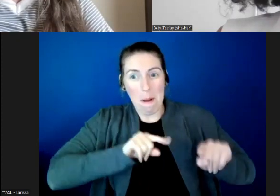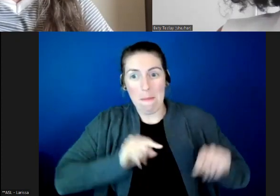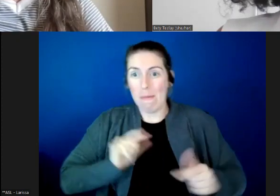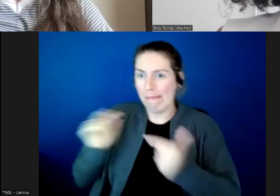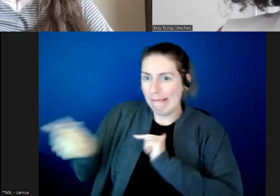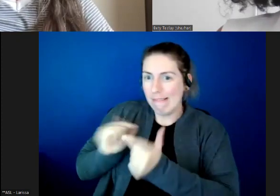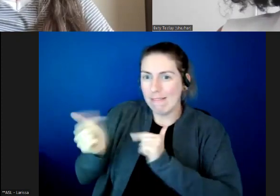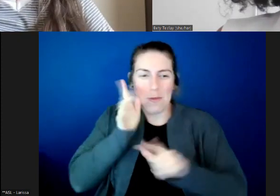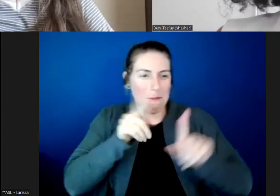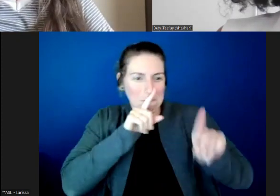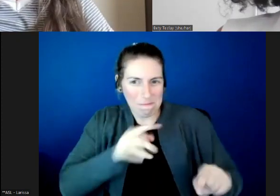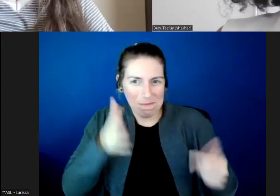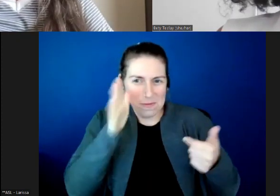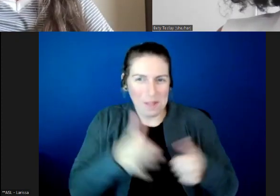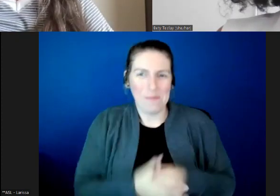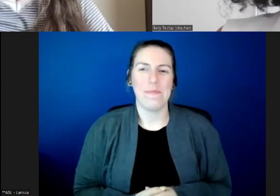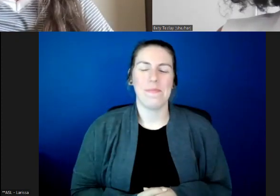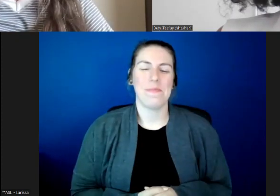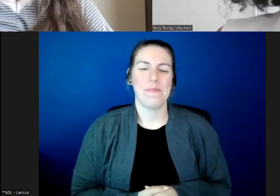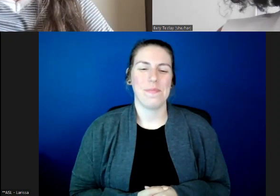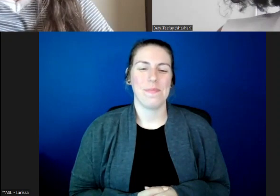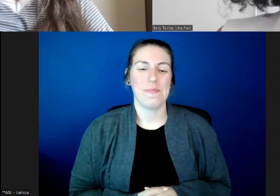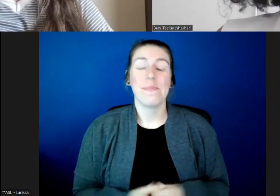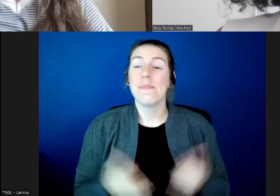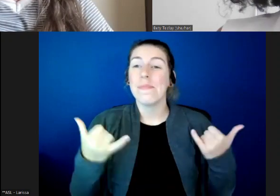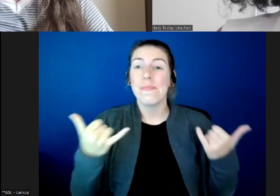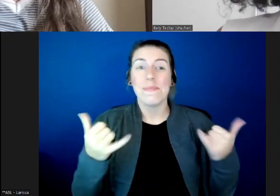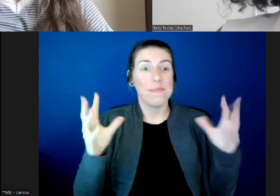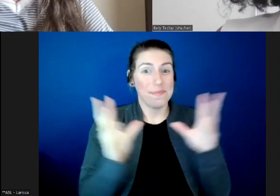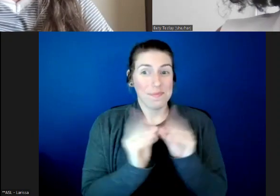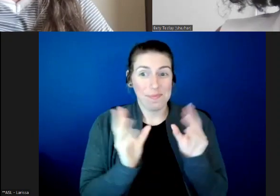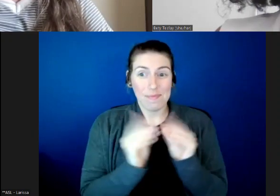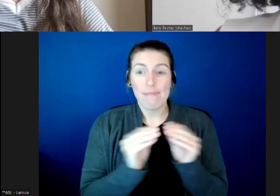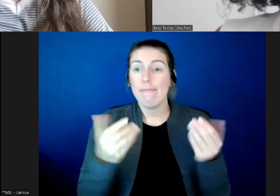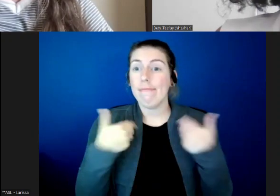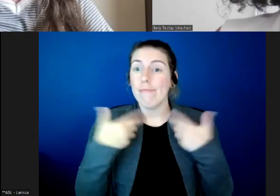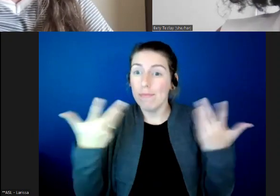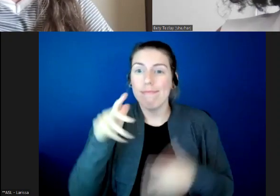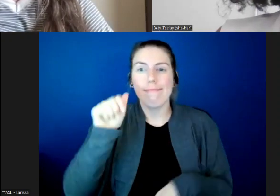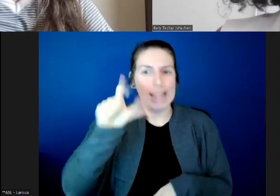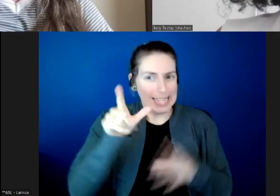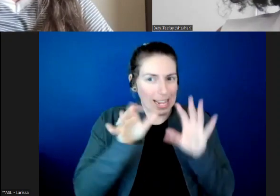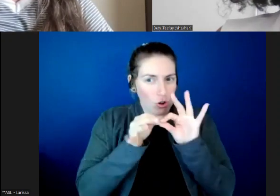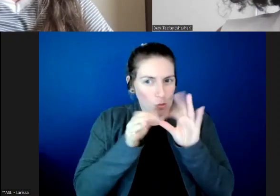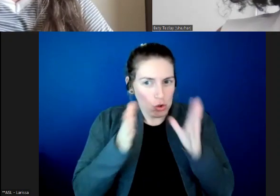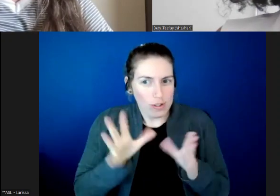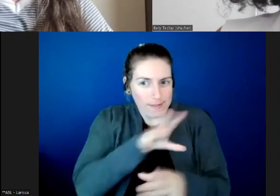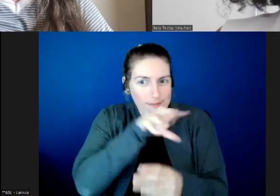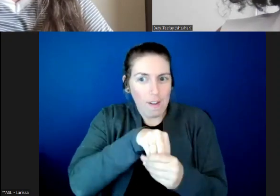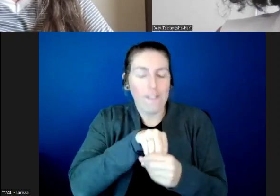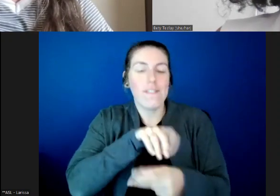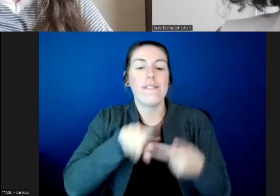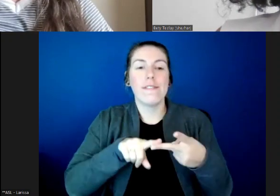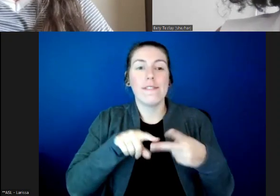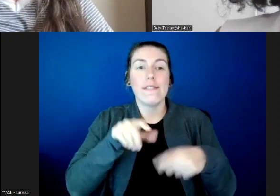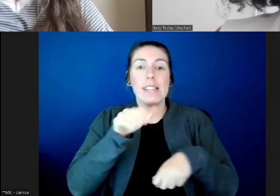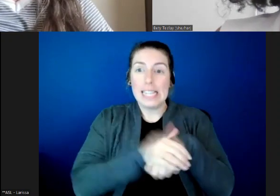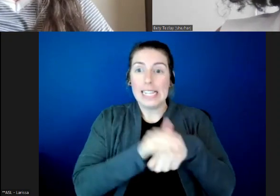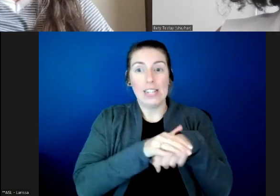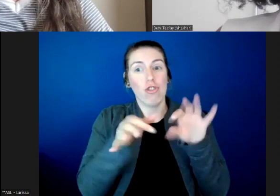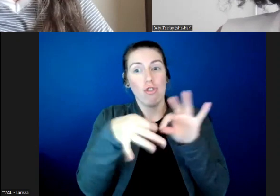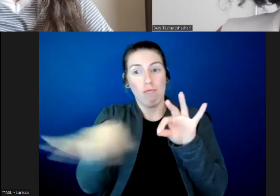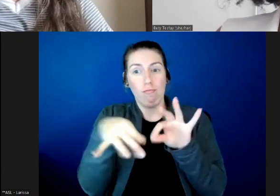conversation. Our meeting today features ASL interpretation and English